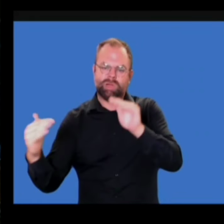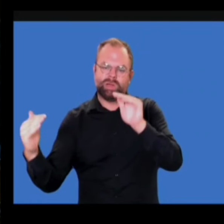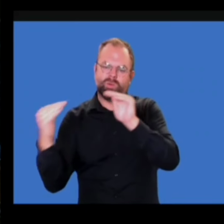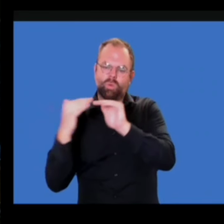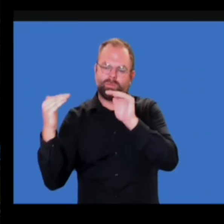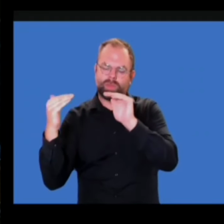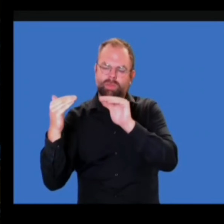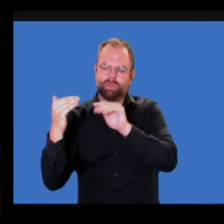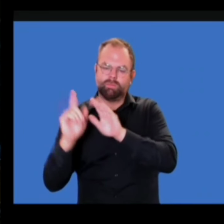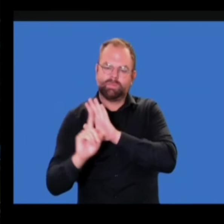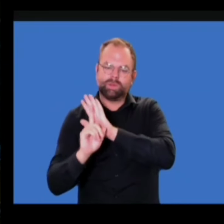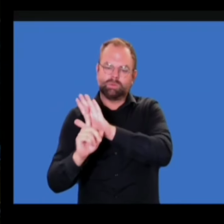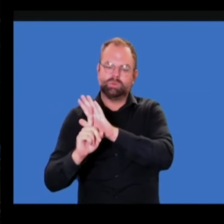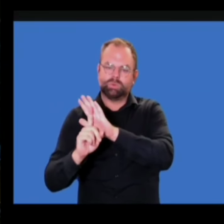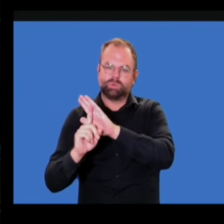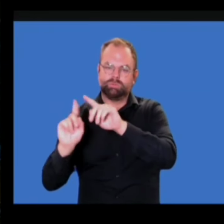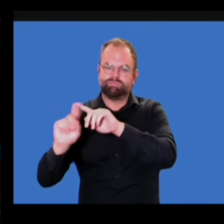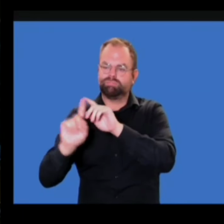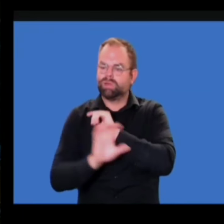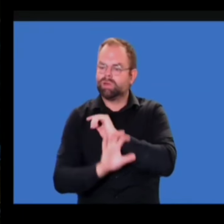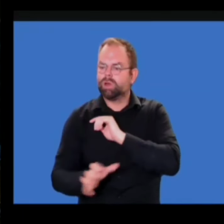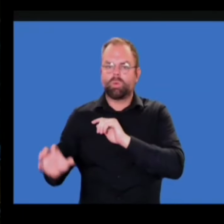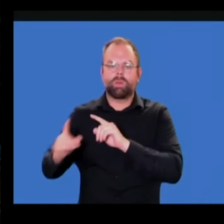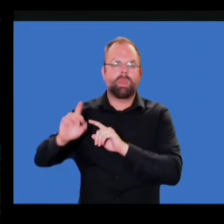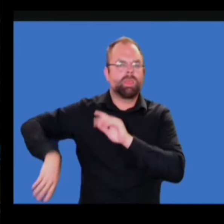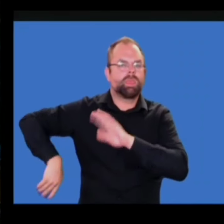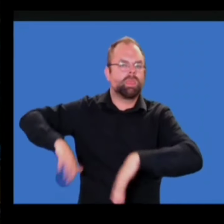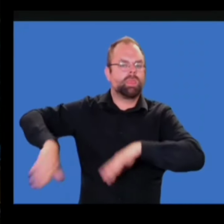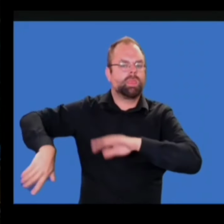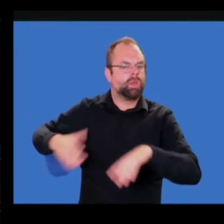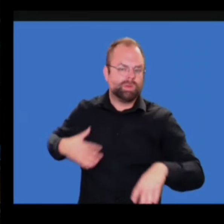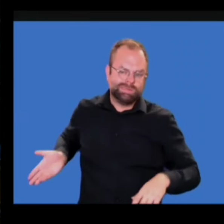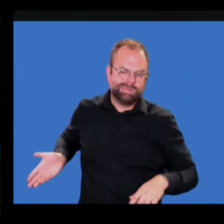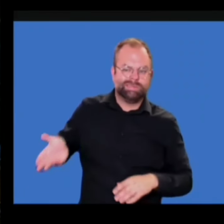1, embracing science and technology,